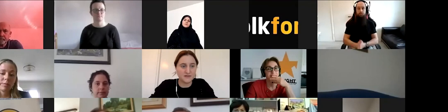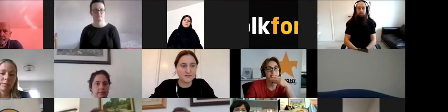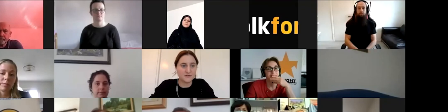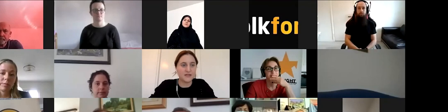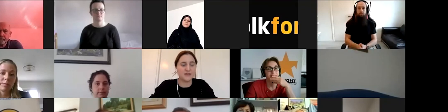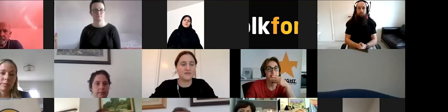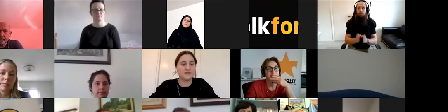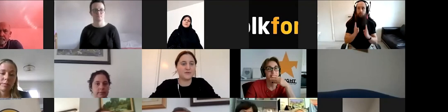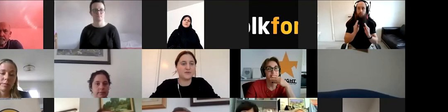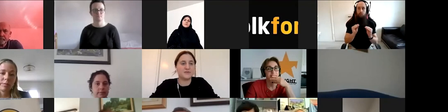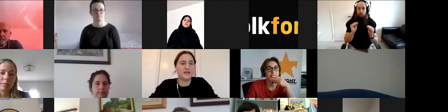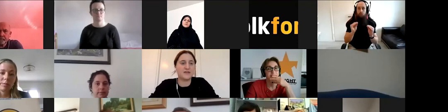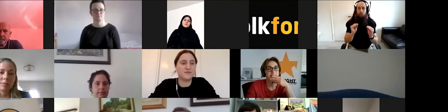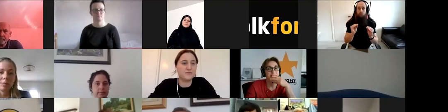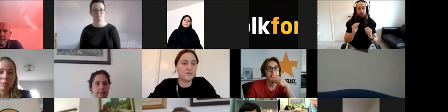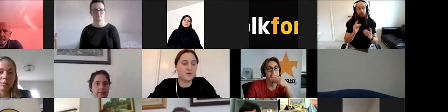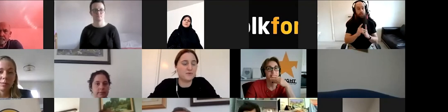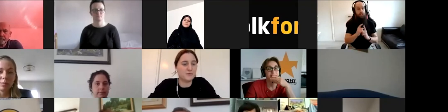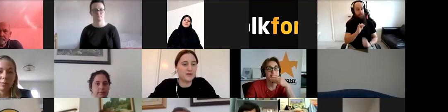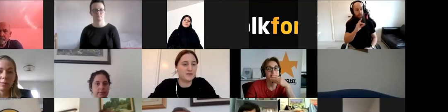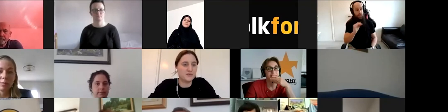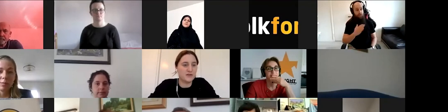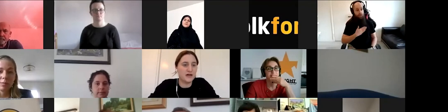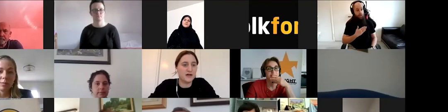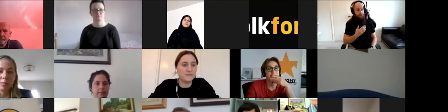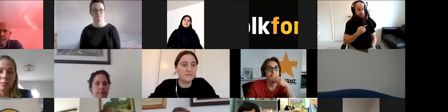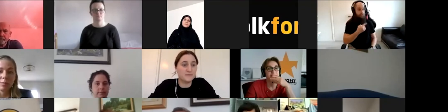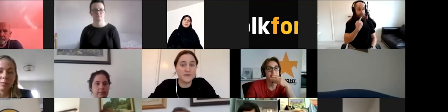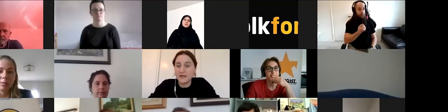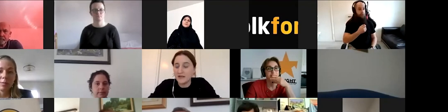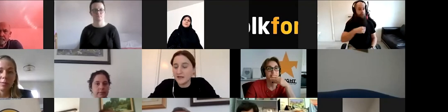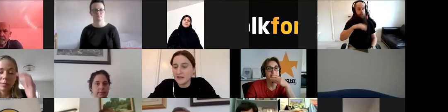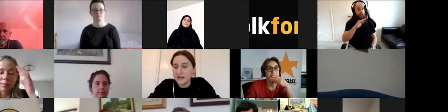Then I don't know, Ingela, if you want to say a few more words